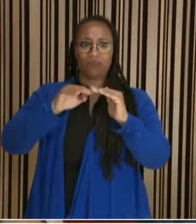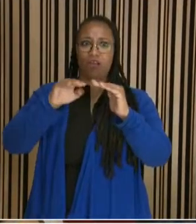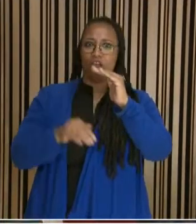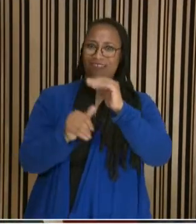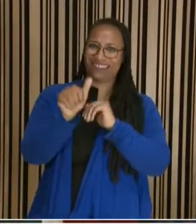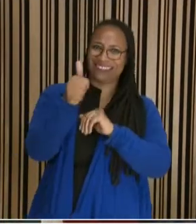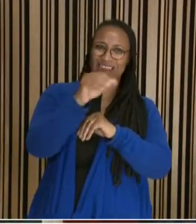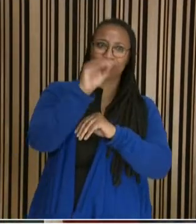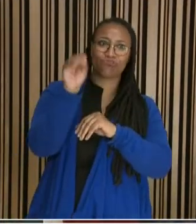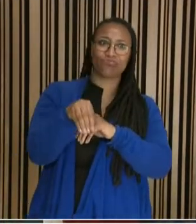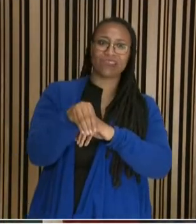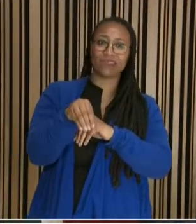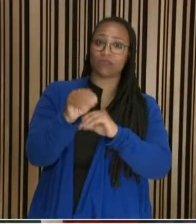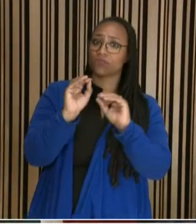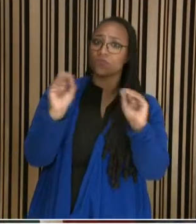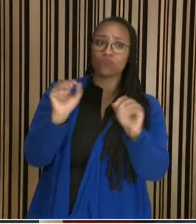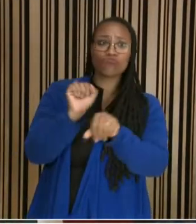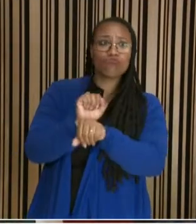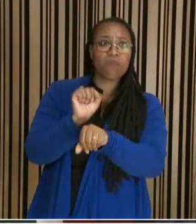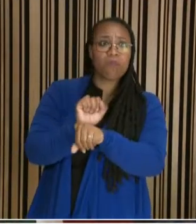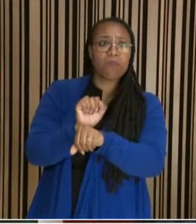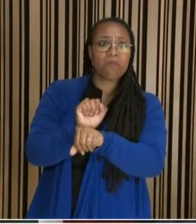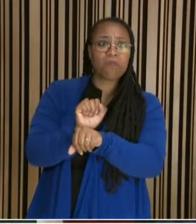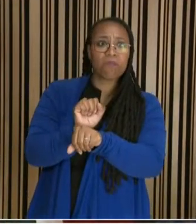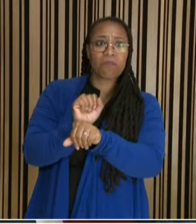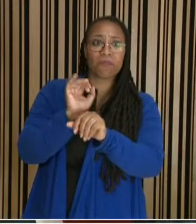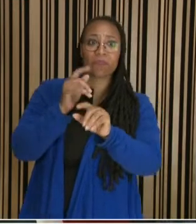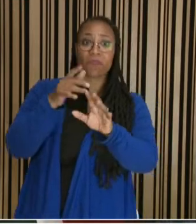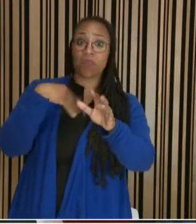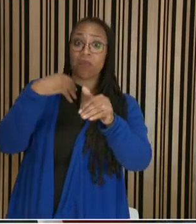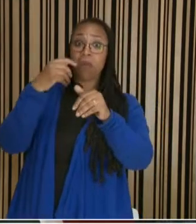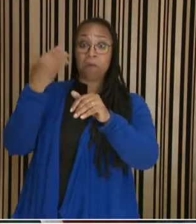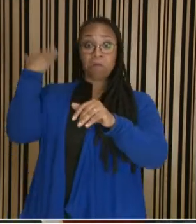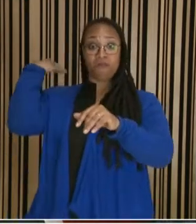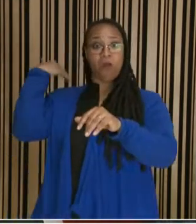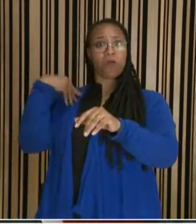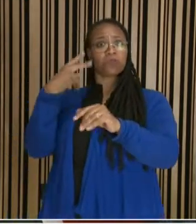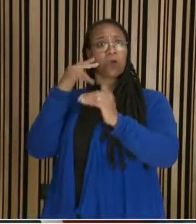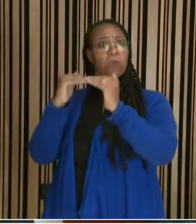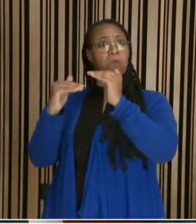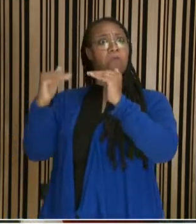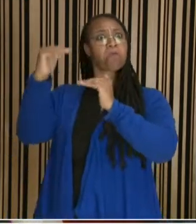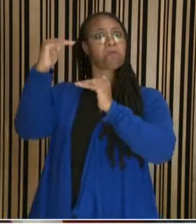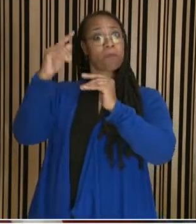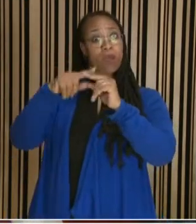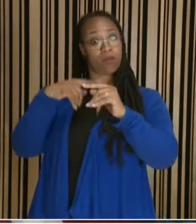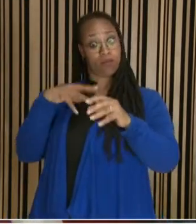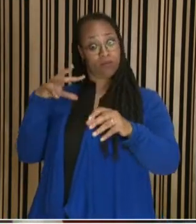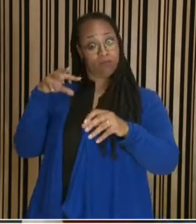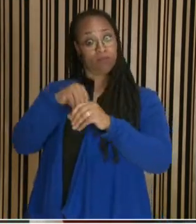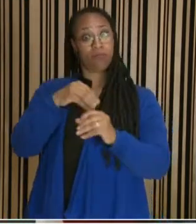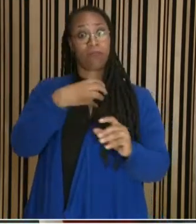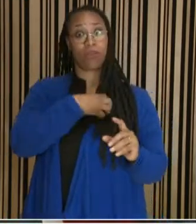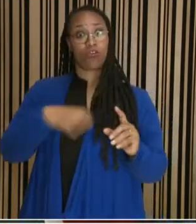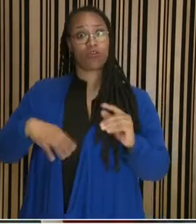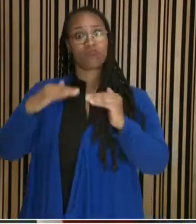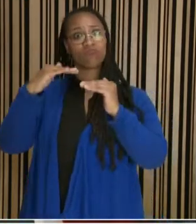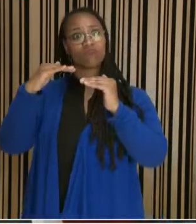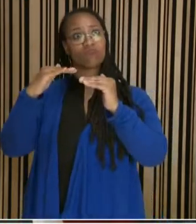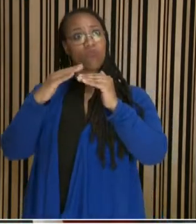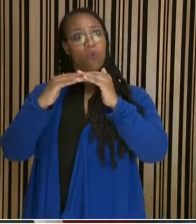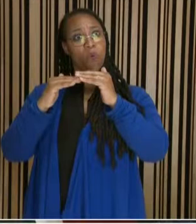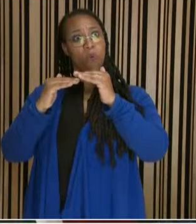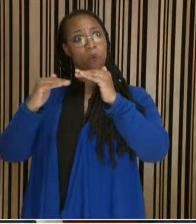Ward 8, I think Ward 7 when I became mayor, and now we're below. There's really no better time to get a good paying